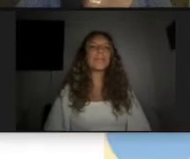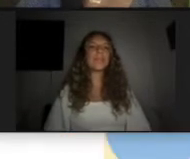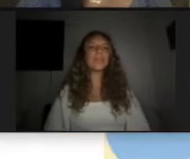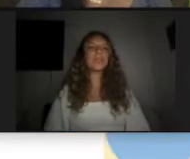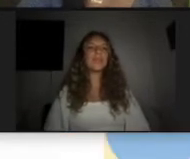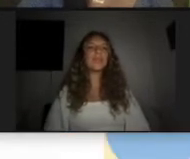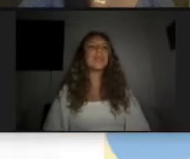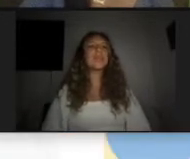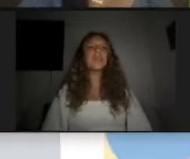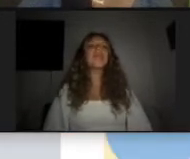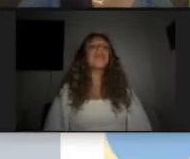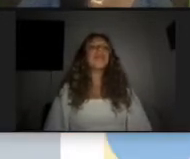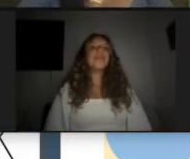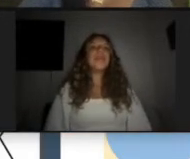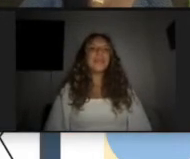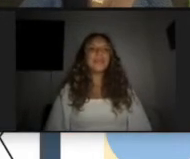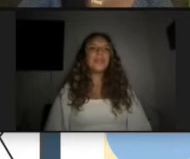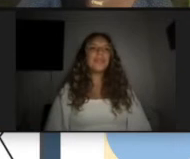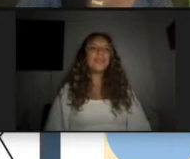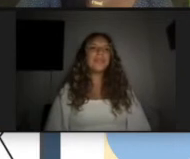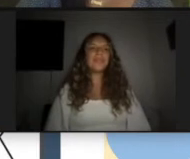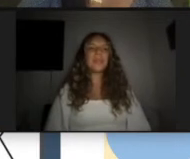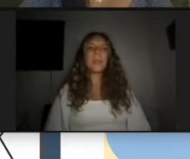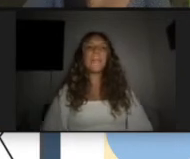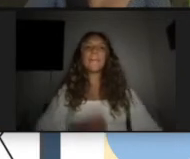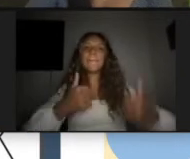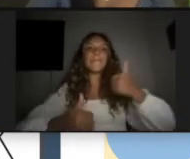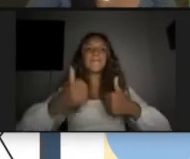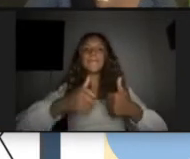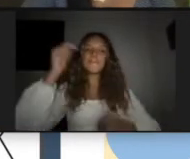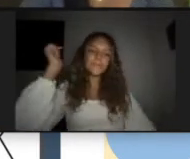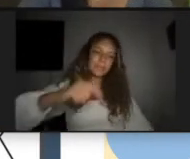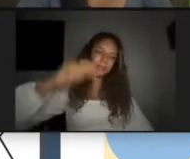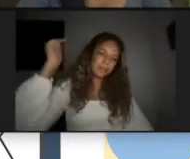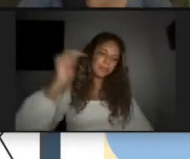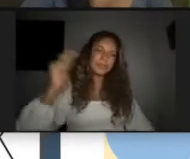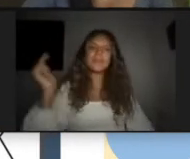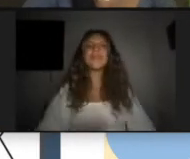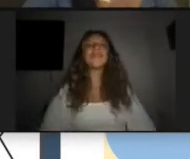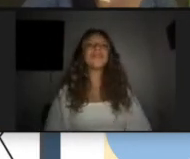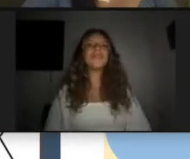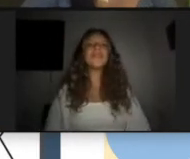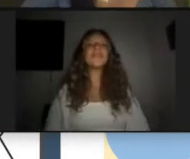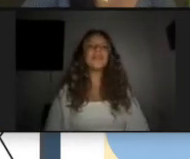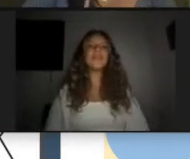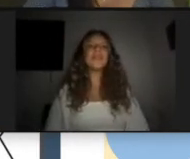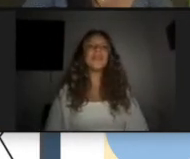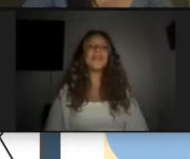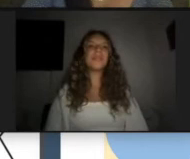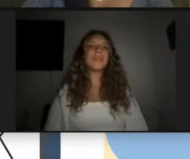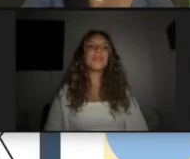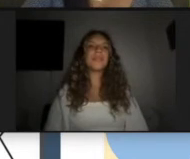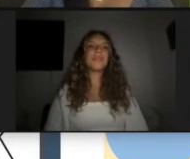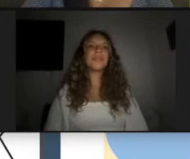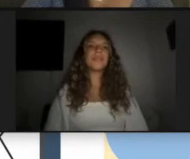yearbook get your yearbook get your order them on yearbookordercenter.com the order